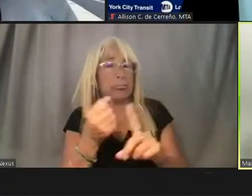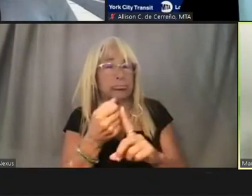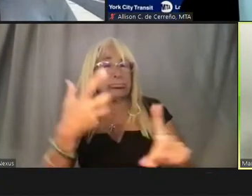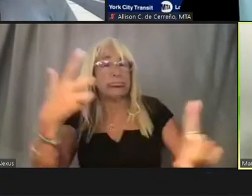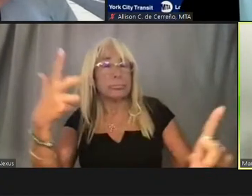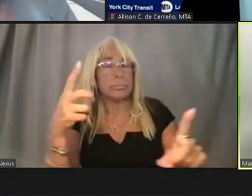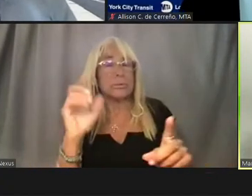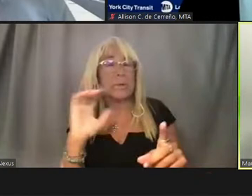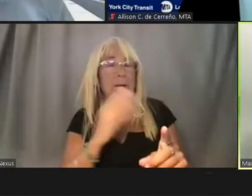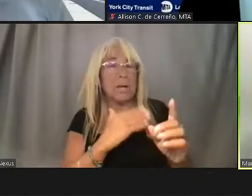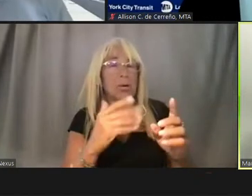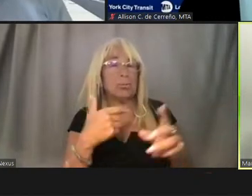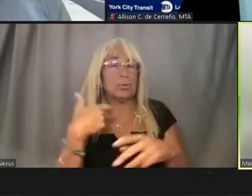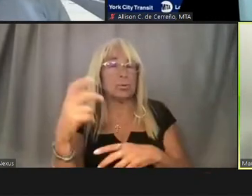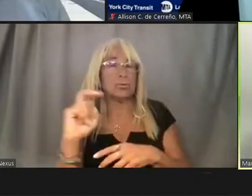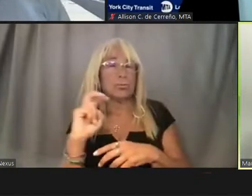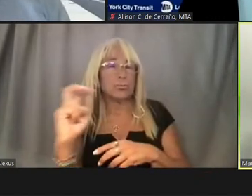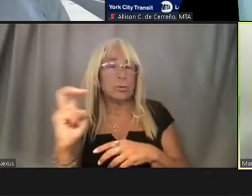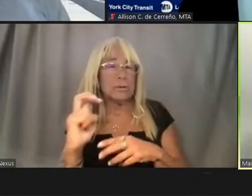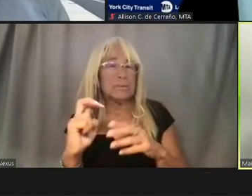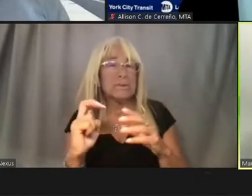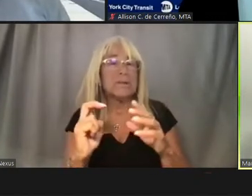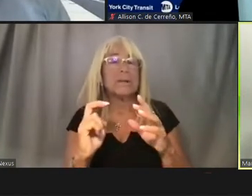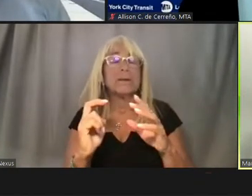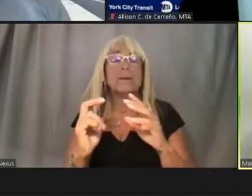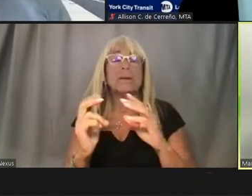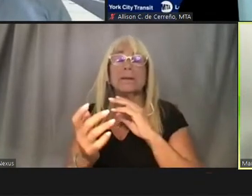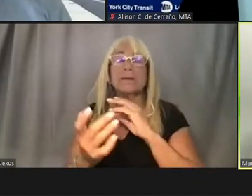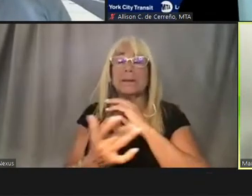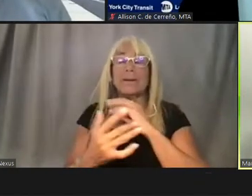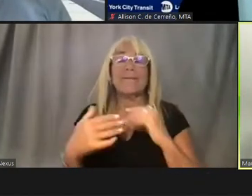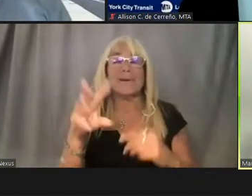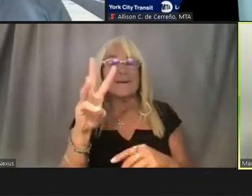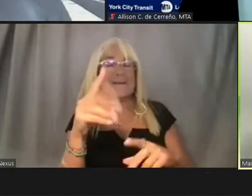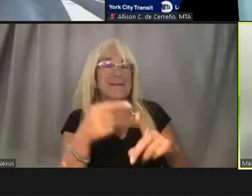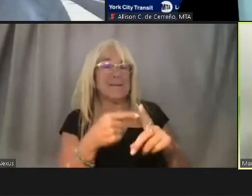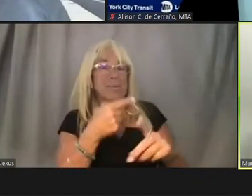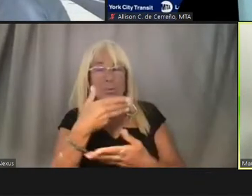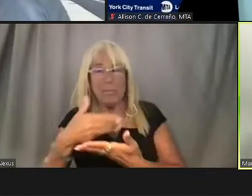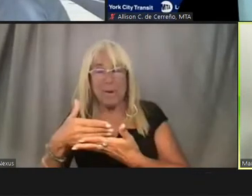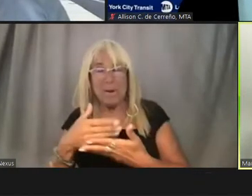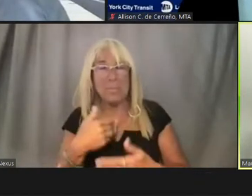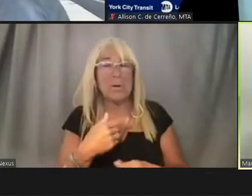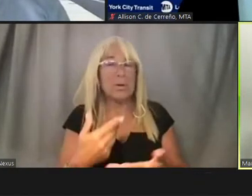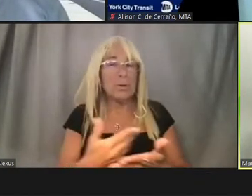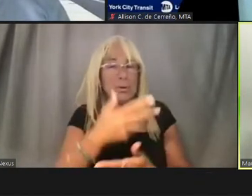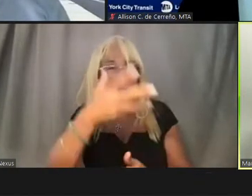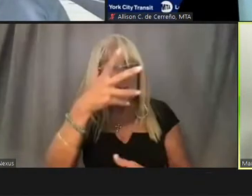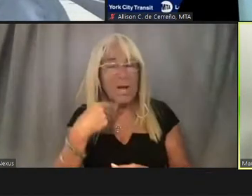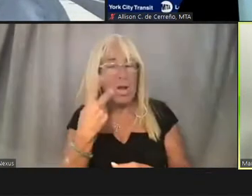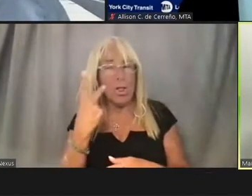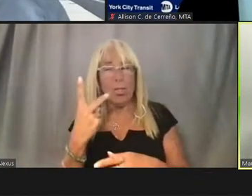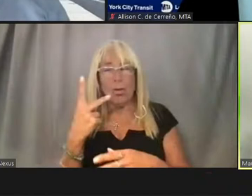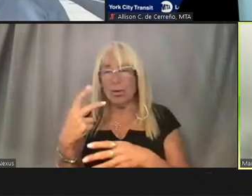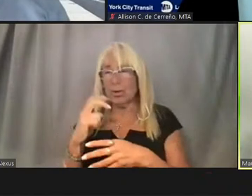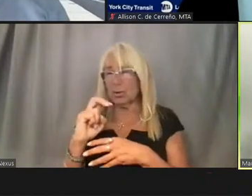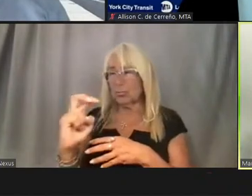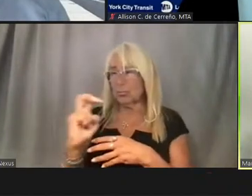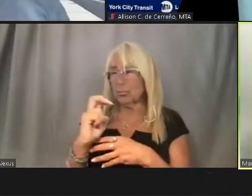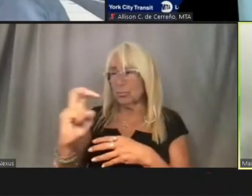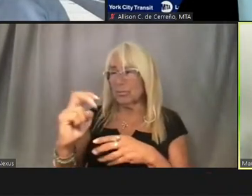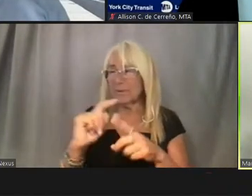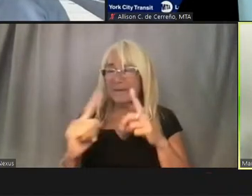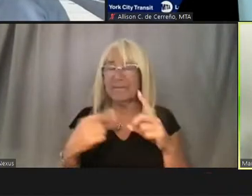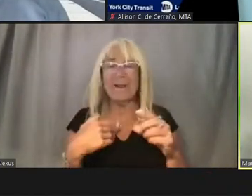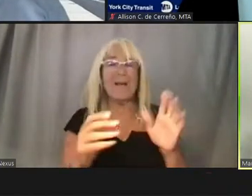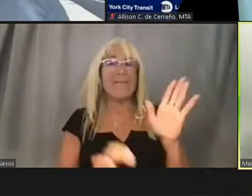communities as a relatively new father I have a six-month-old I also look at our transit system differently now I'm fortunate to have an